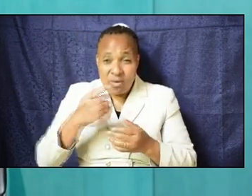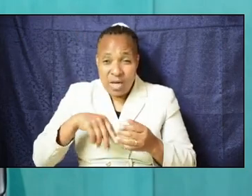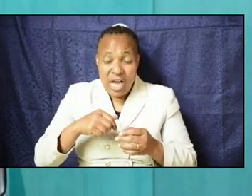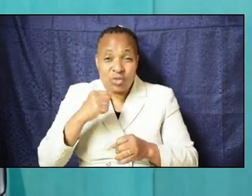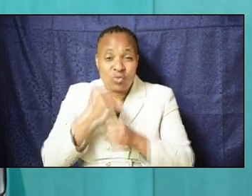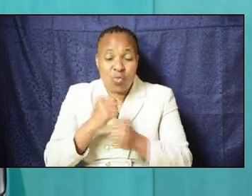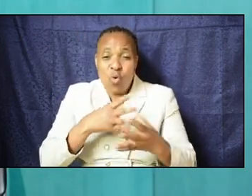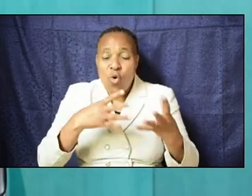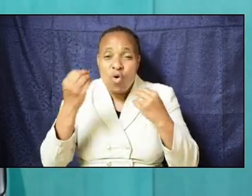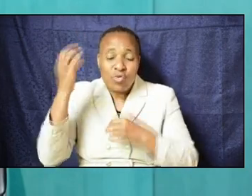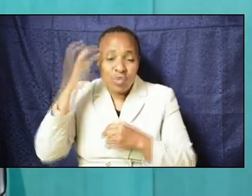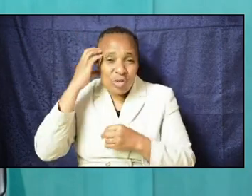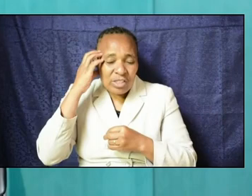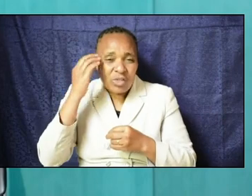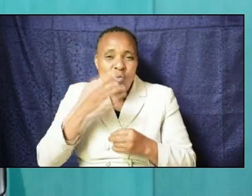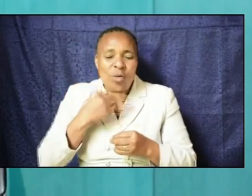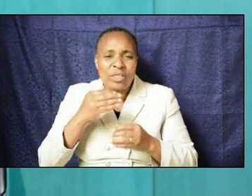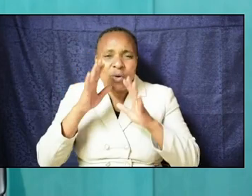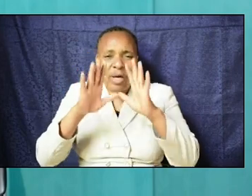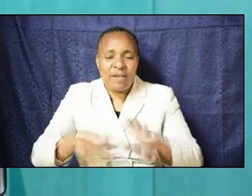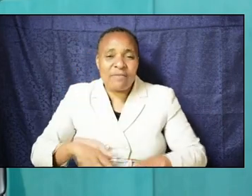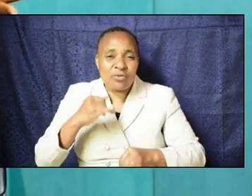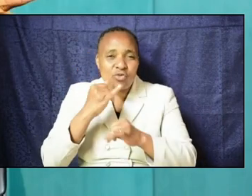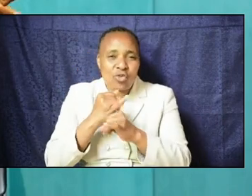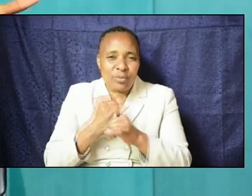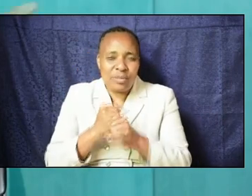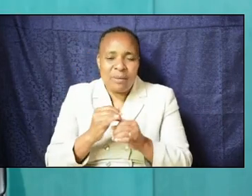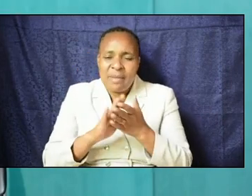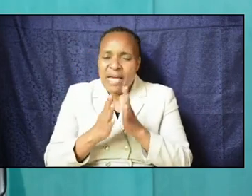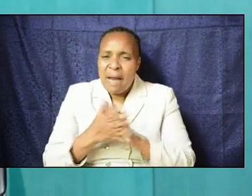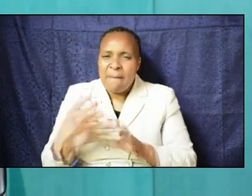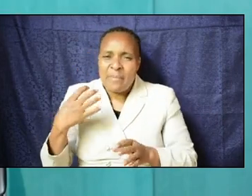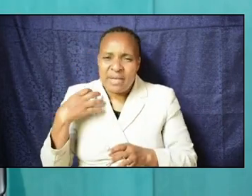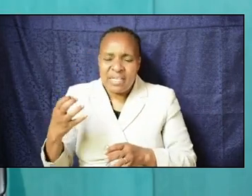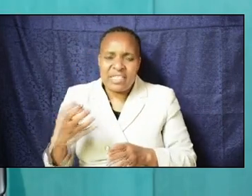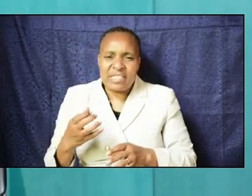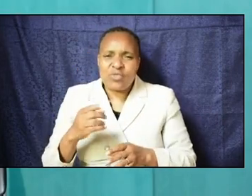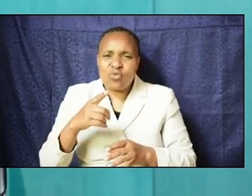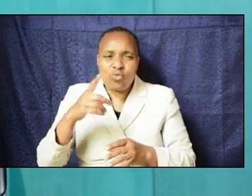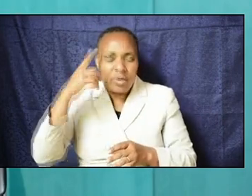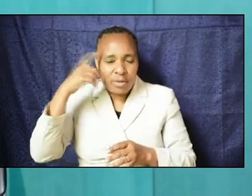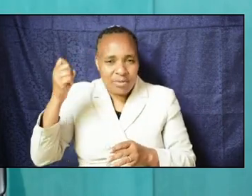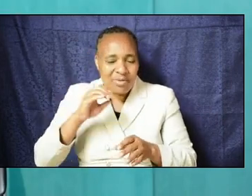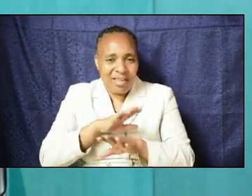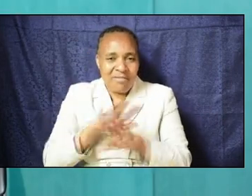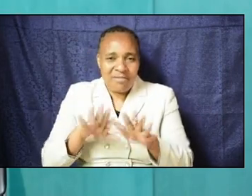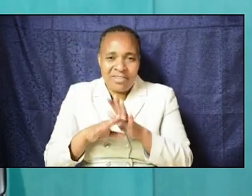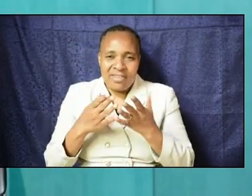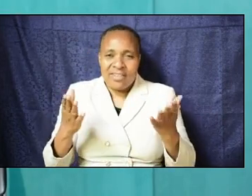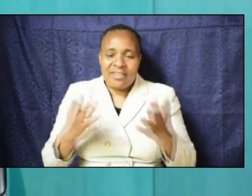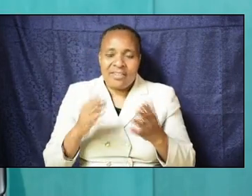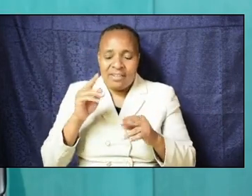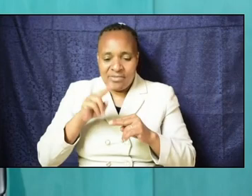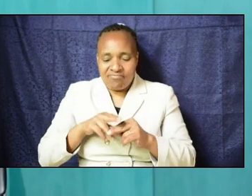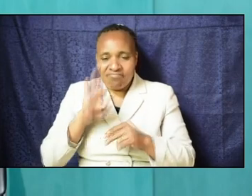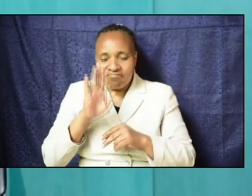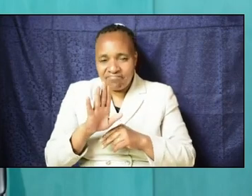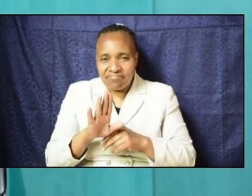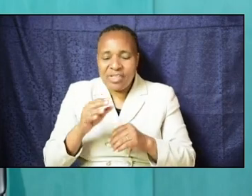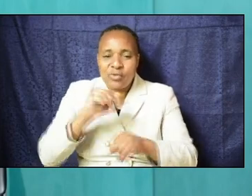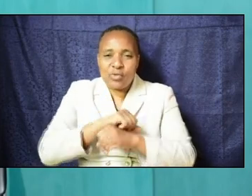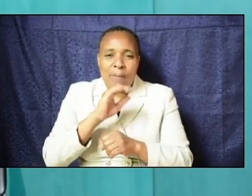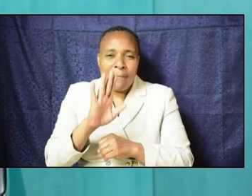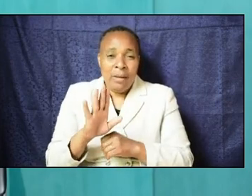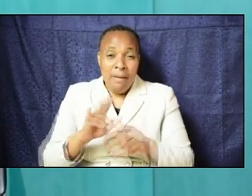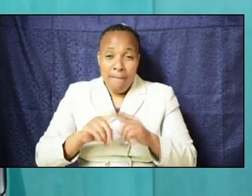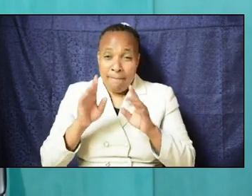to college or want to have wonderful jobs and be rich. Well, you can dream all about it in your seat and at school,